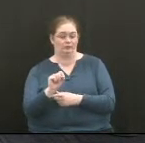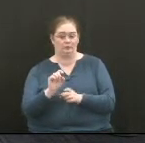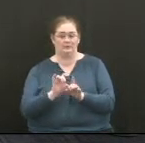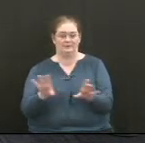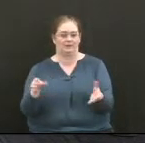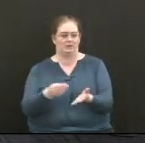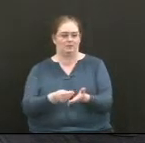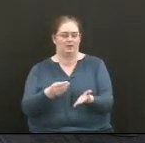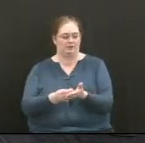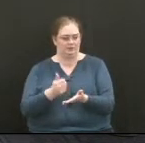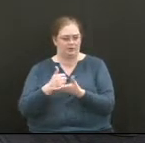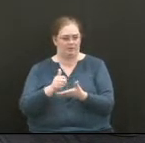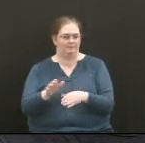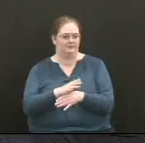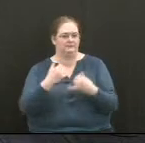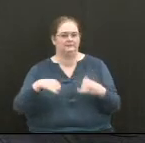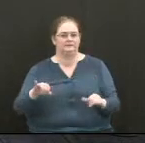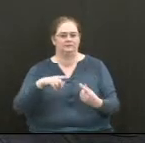still struggling.